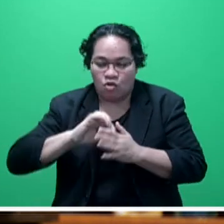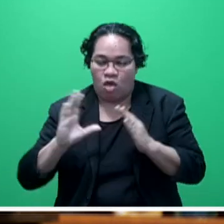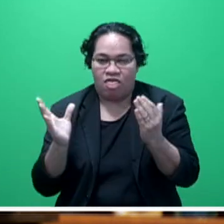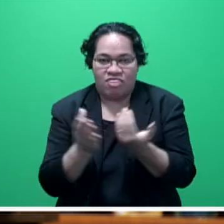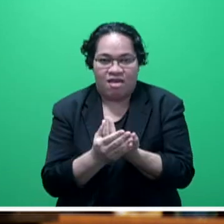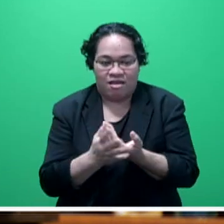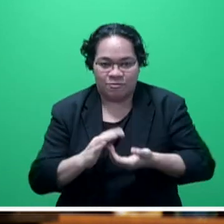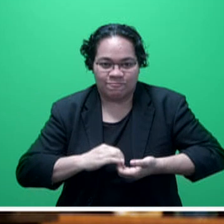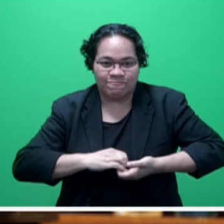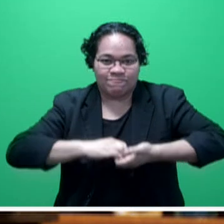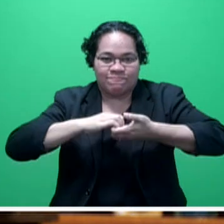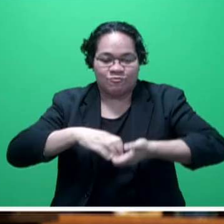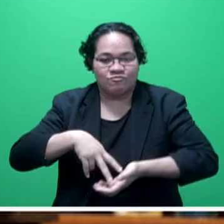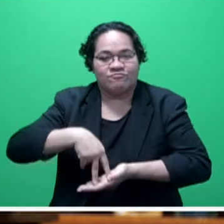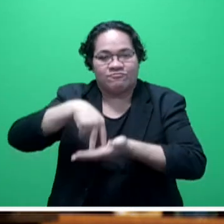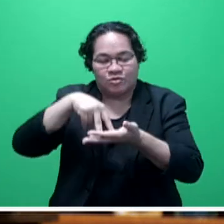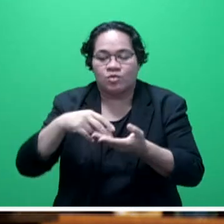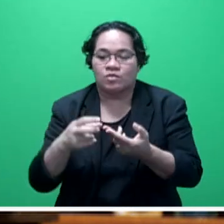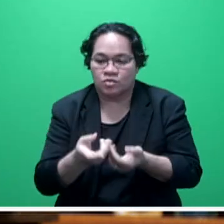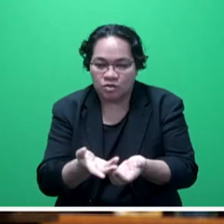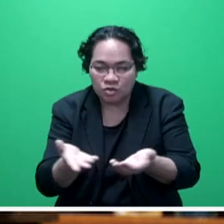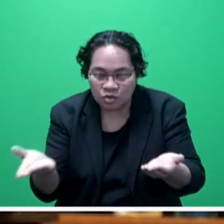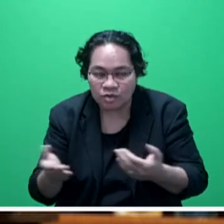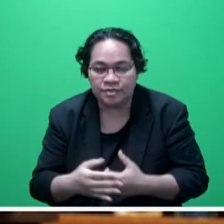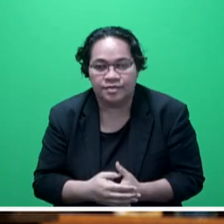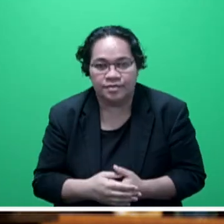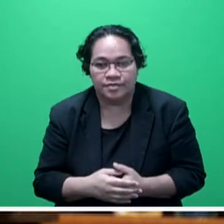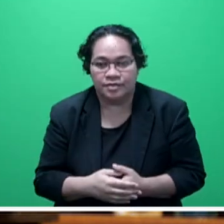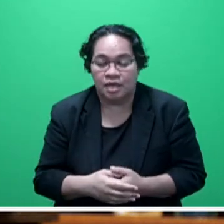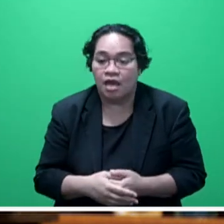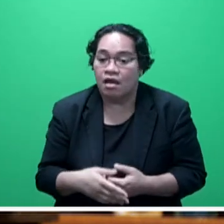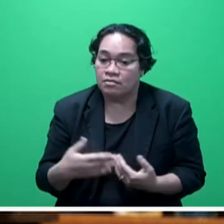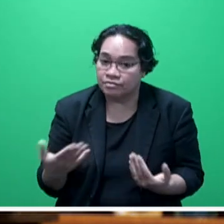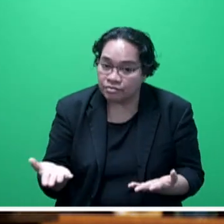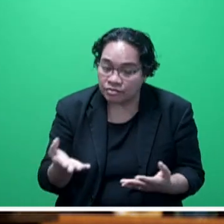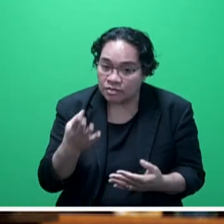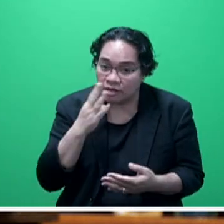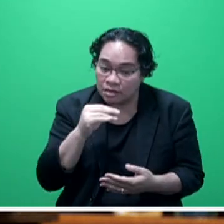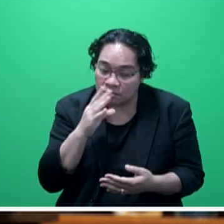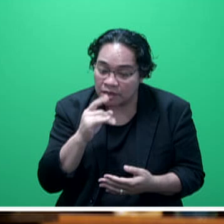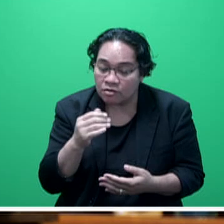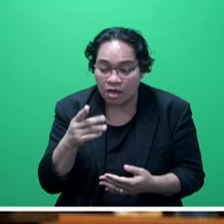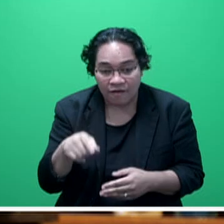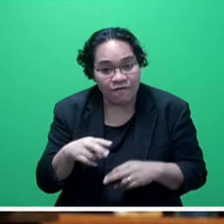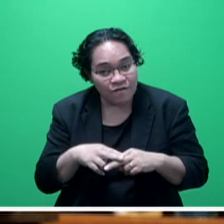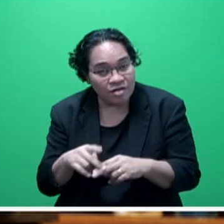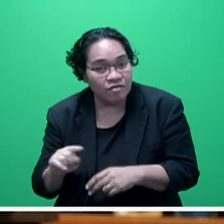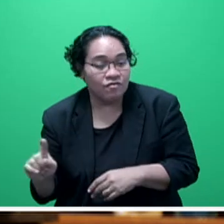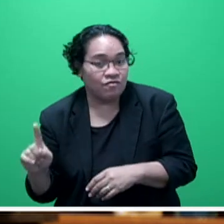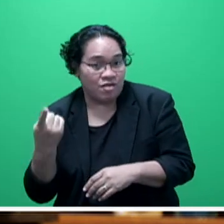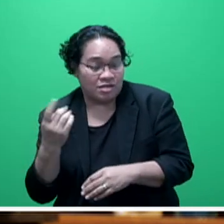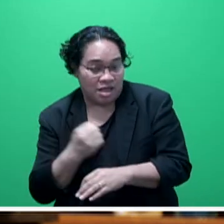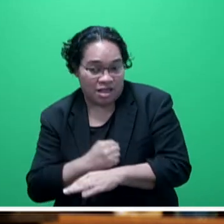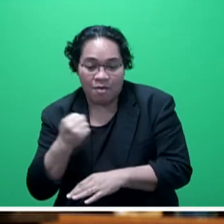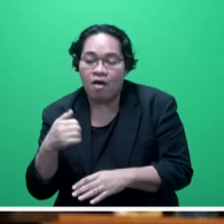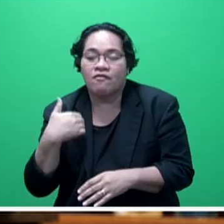together with you. Honourable Speaker, Sir, Fiji First Government has always been prudent